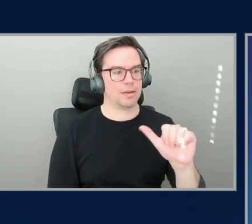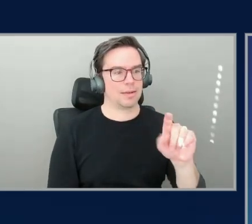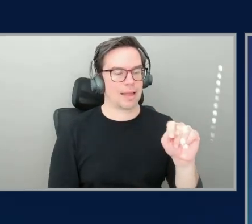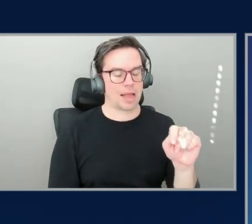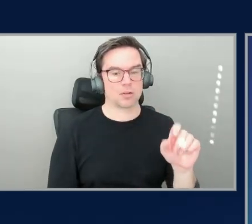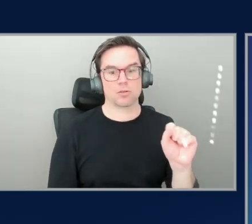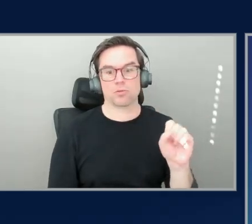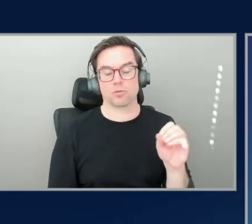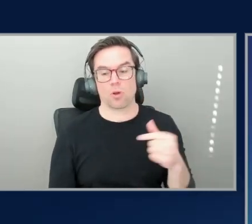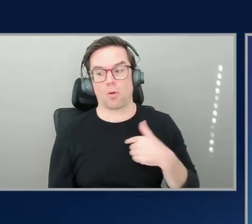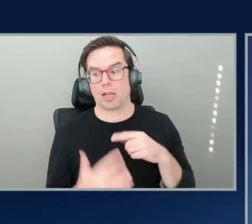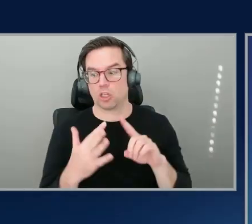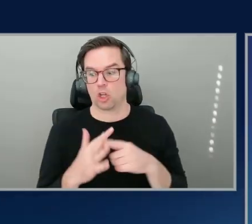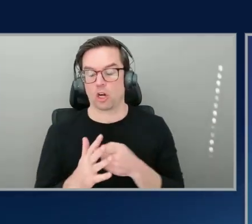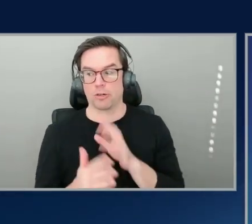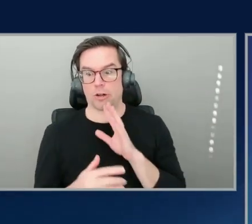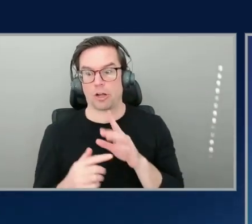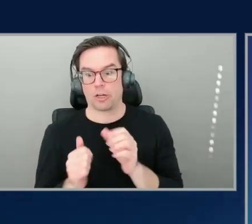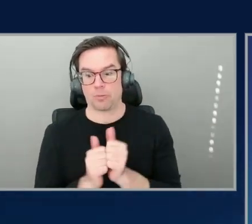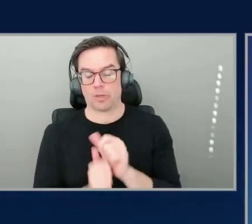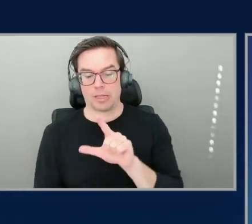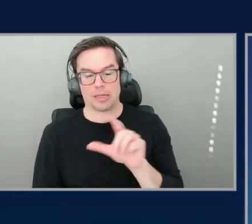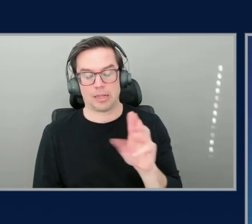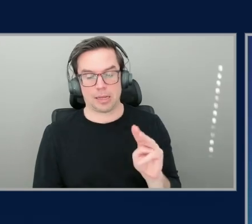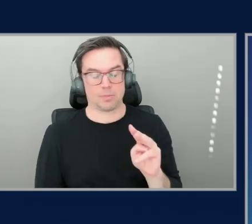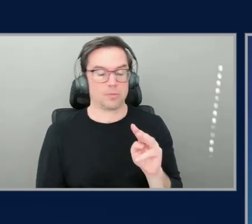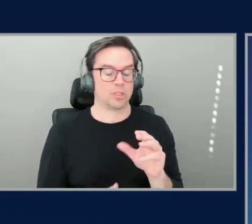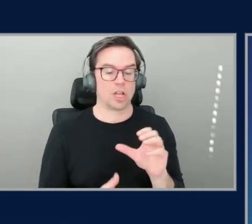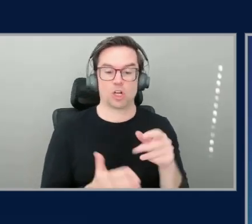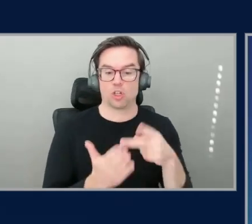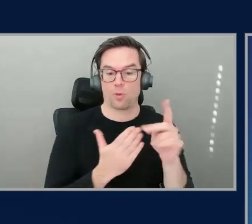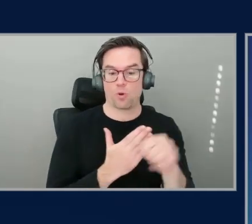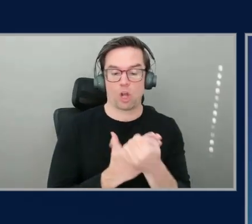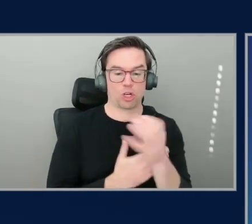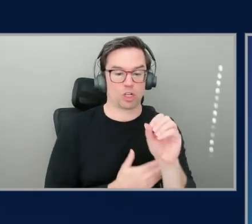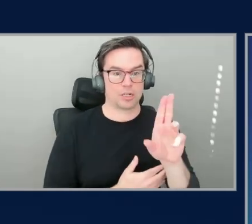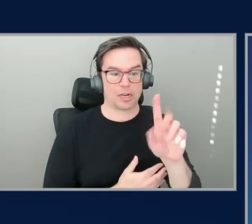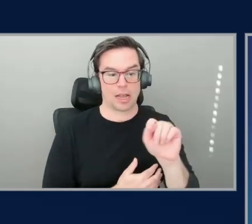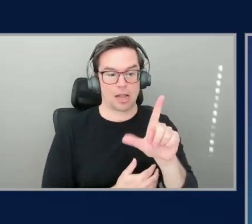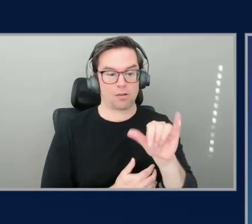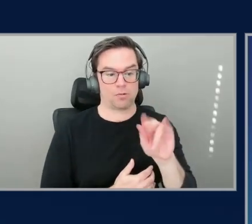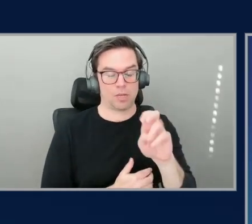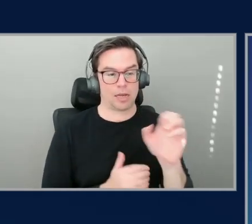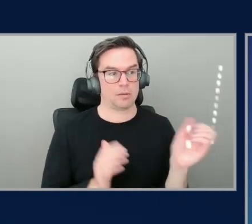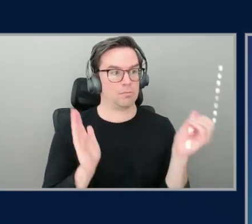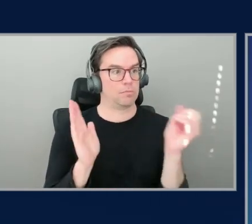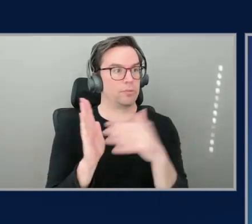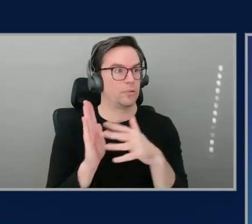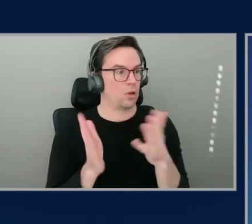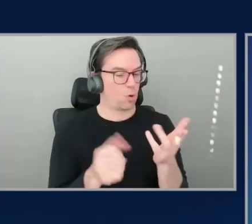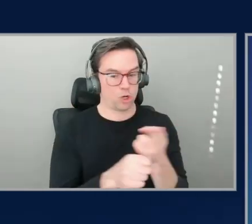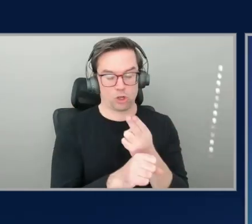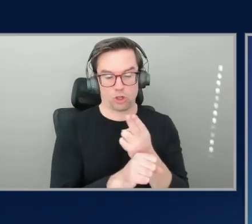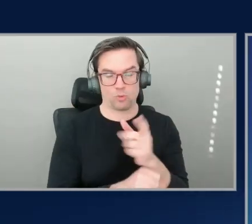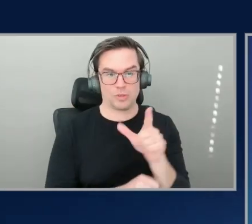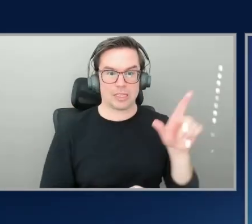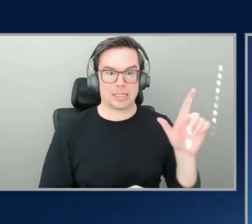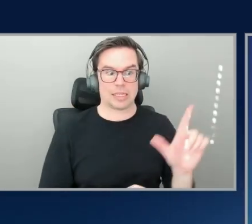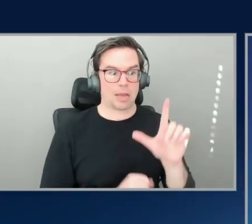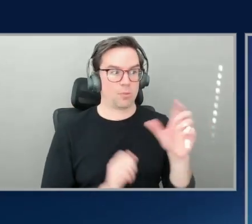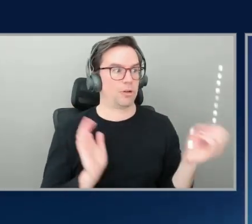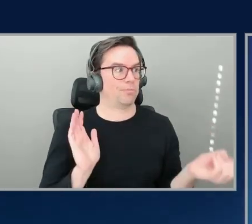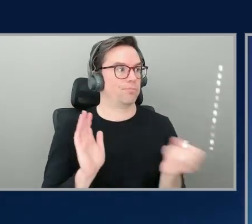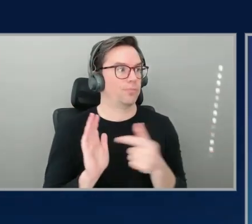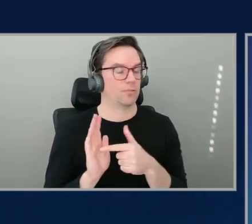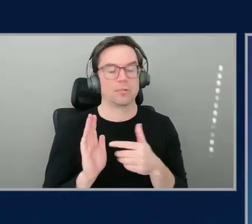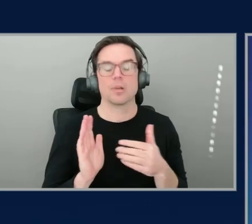the project outline? Yeah. Blonk it in. I want to use this framework and this library. Blonk it in, and then basically not just blindly copy pasting, except for the beginning